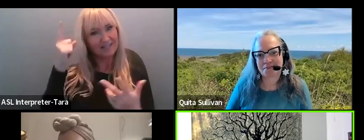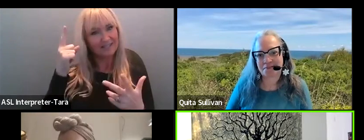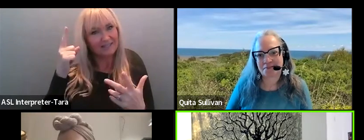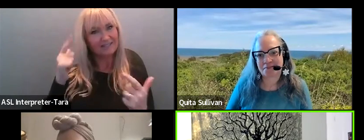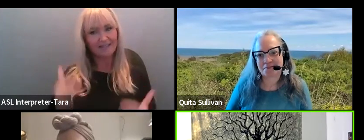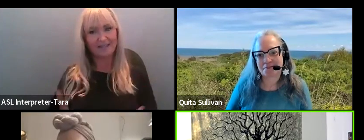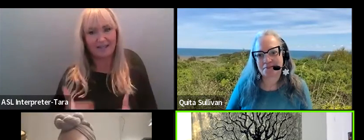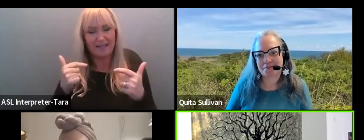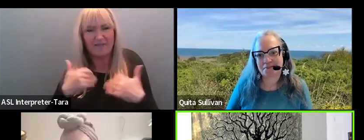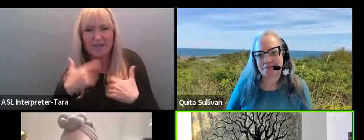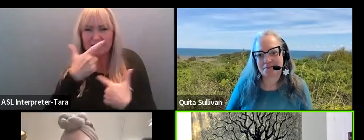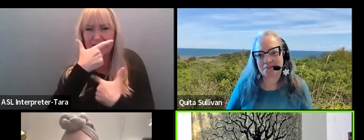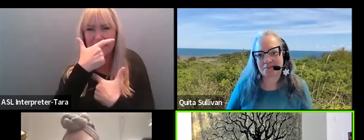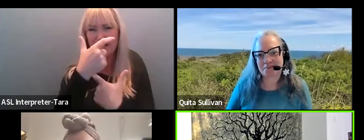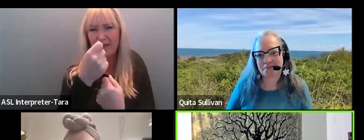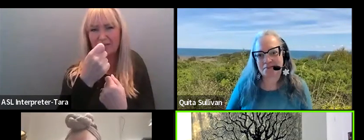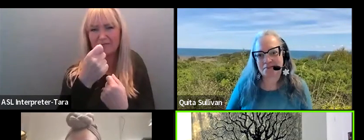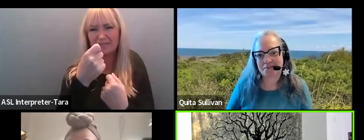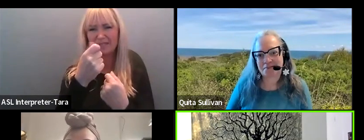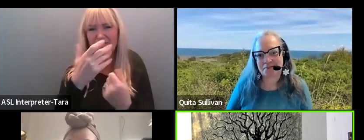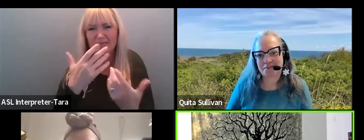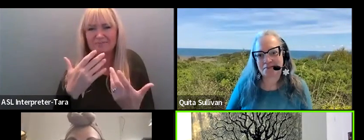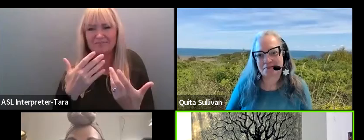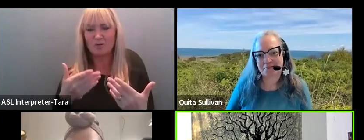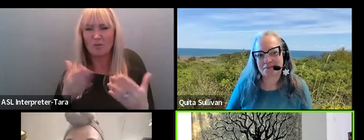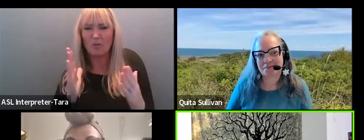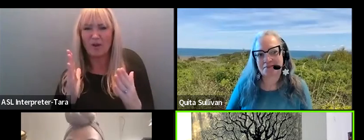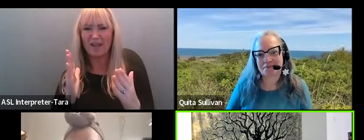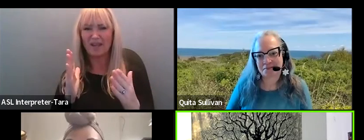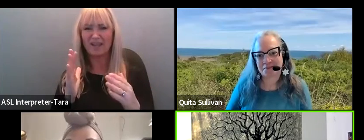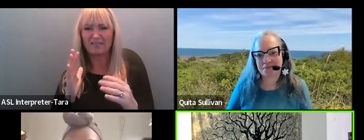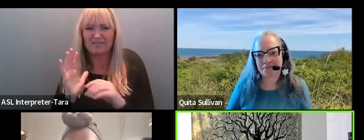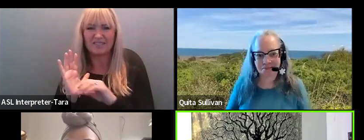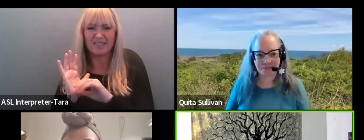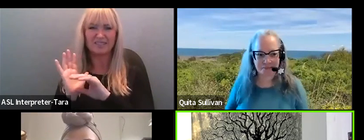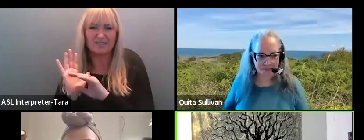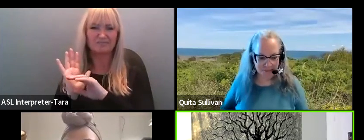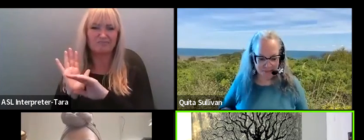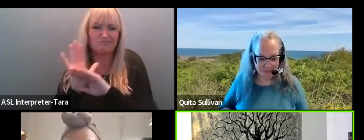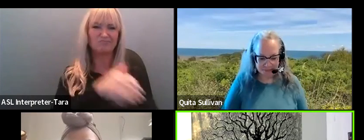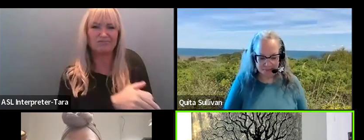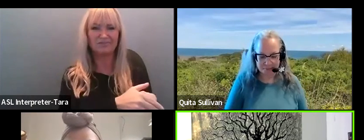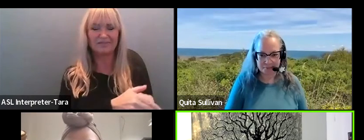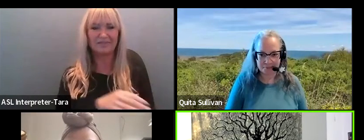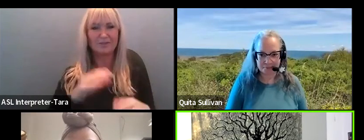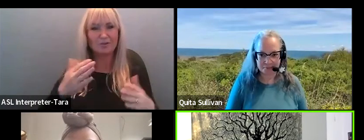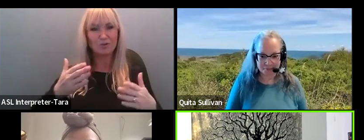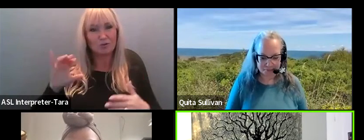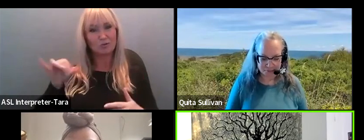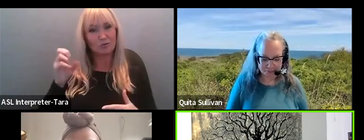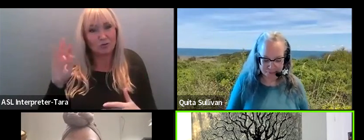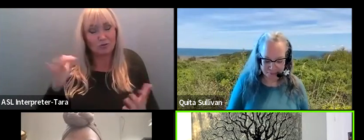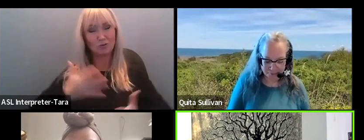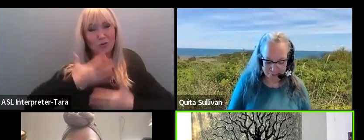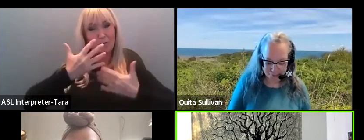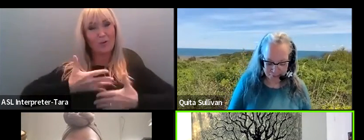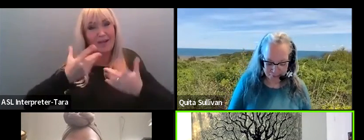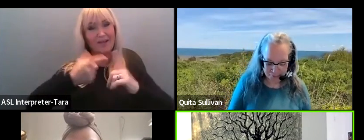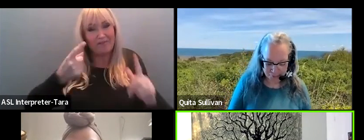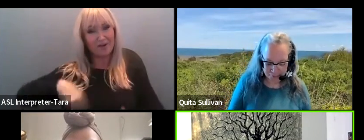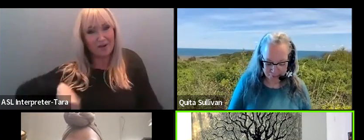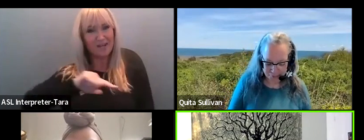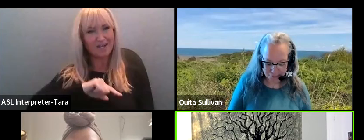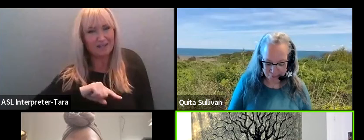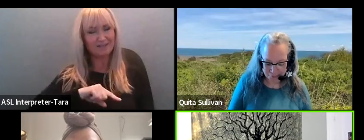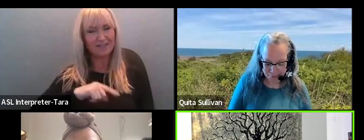interesting way of snuffing joy out of us. And I'm constantly reminded that art is there to replenish